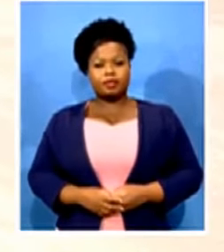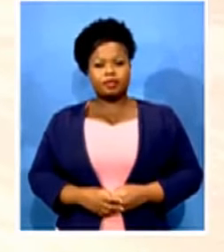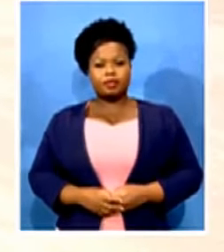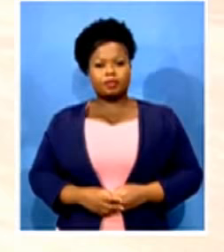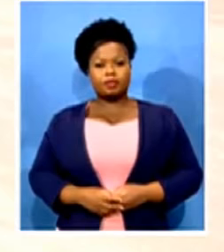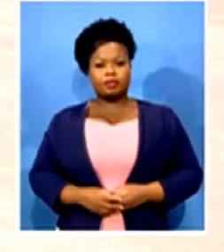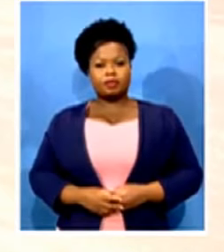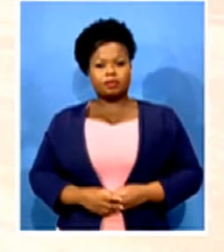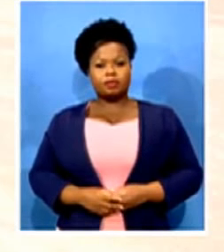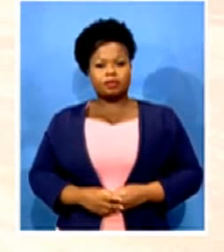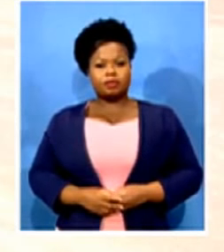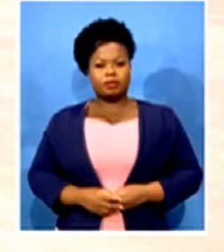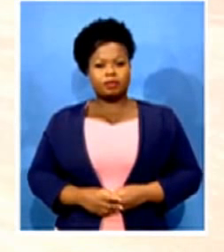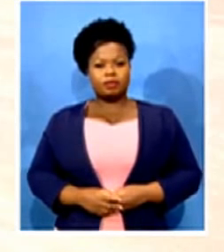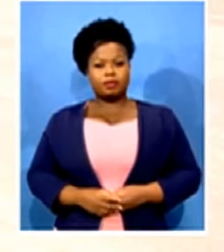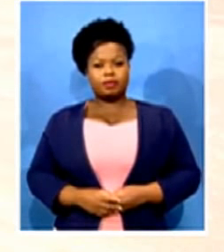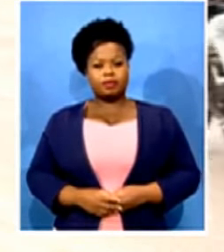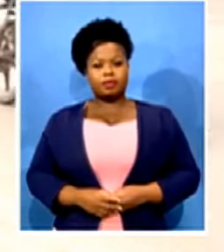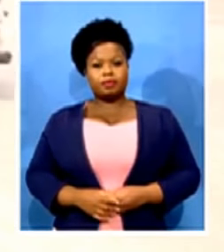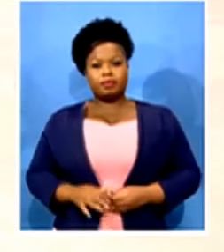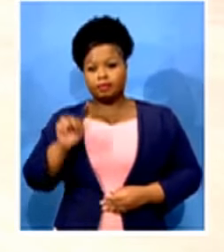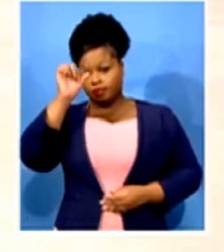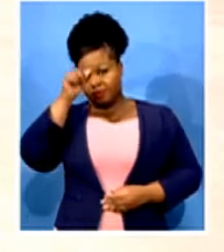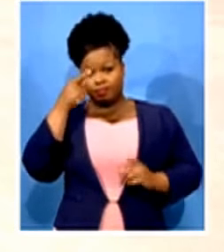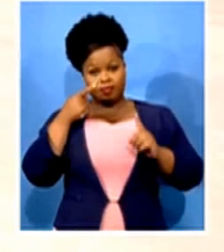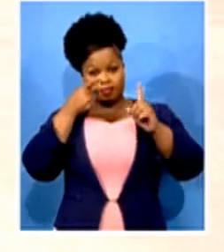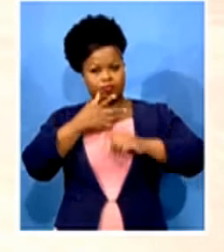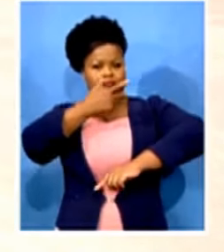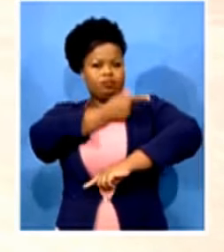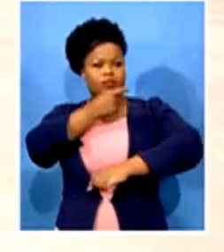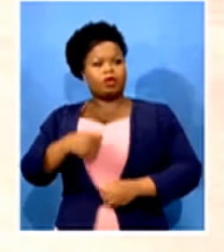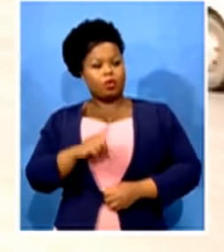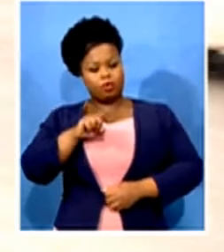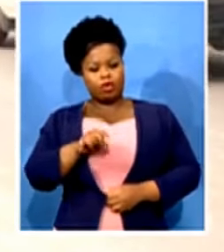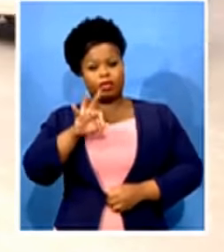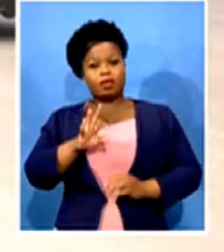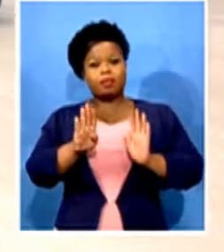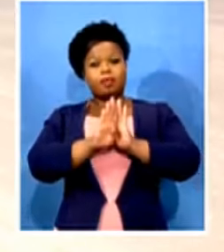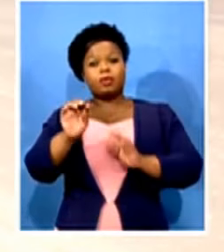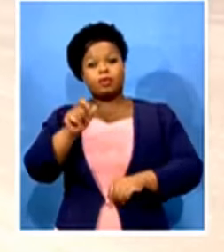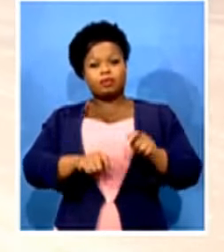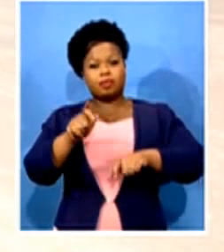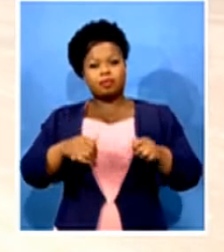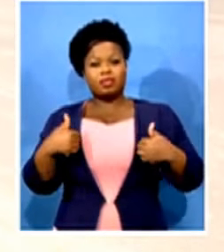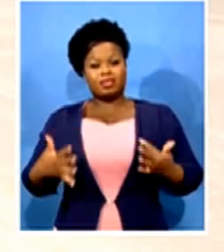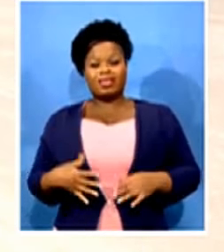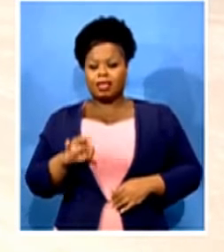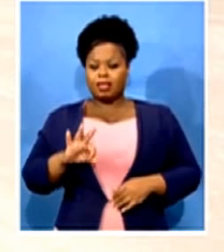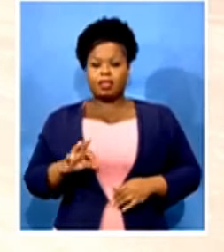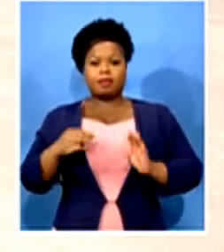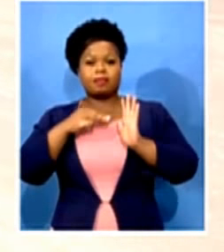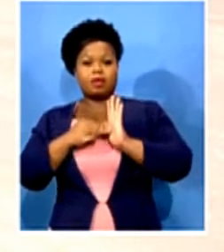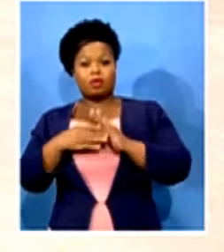India's ambitious drive to vaccinate 1.3 billion people starts with 3 million healthcare and frontline workers.